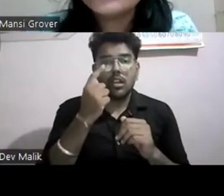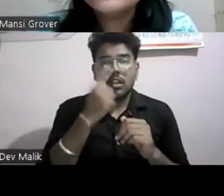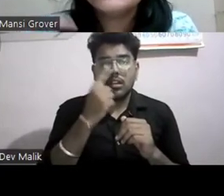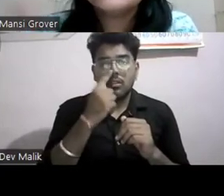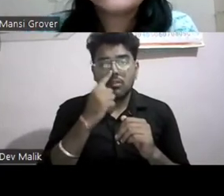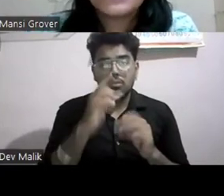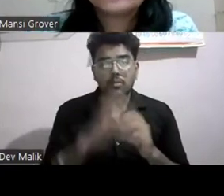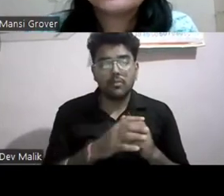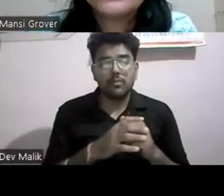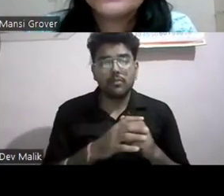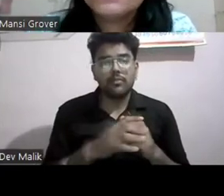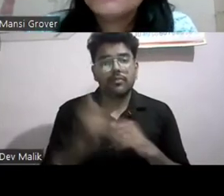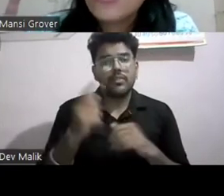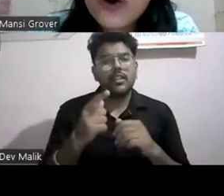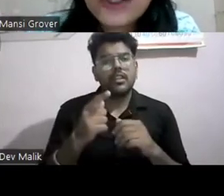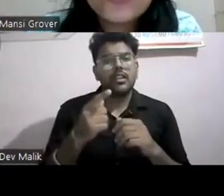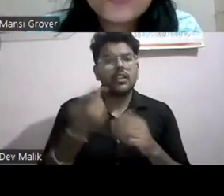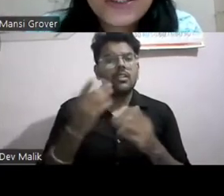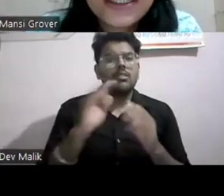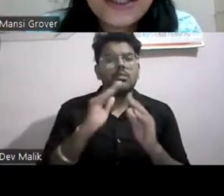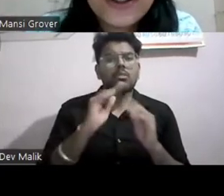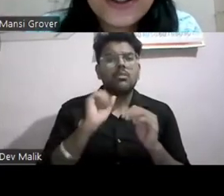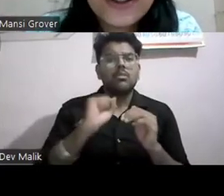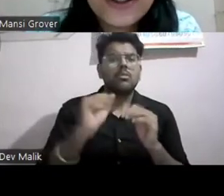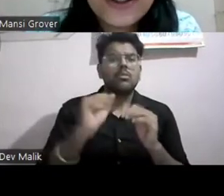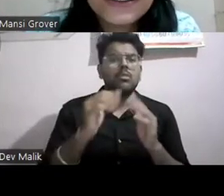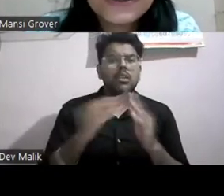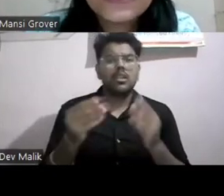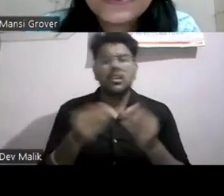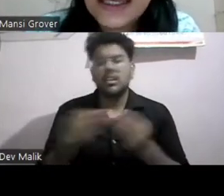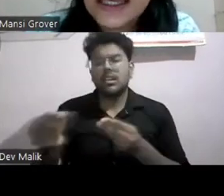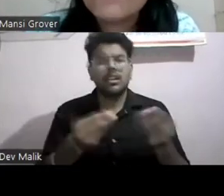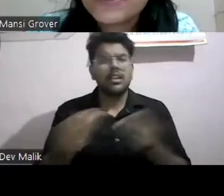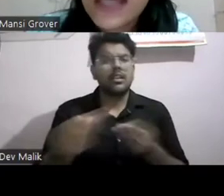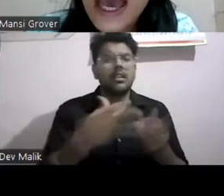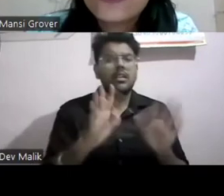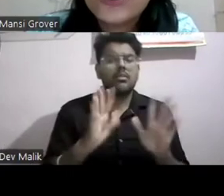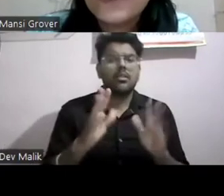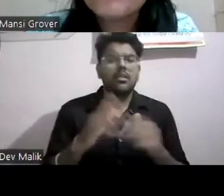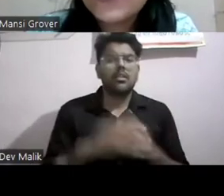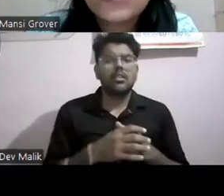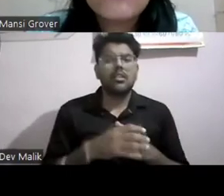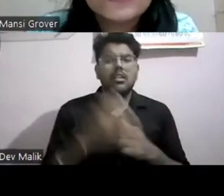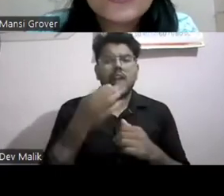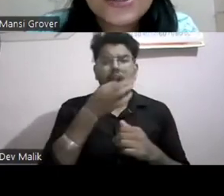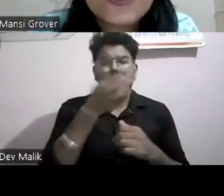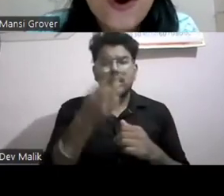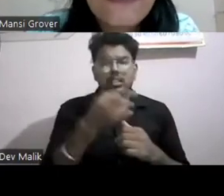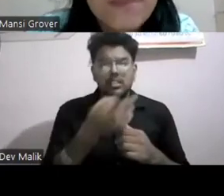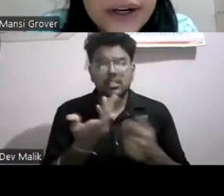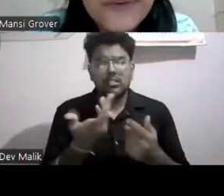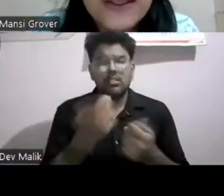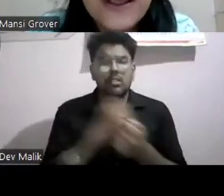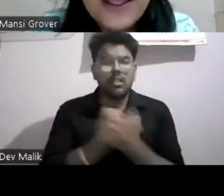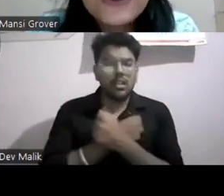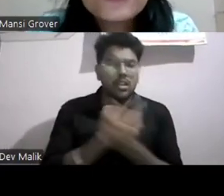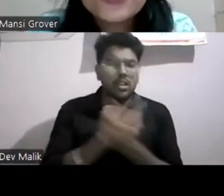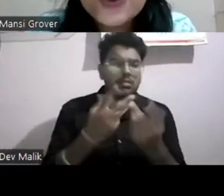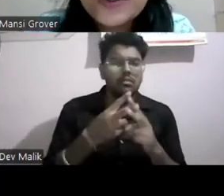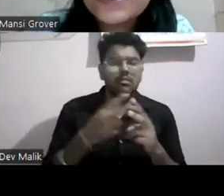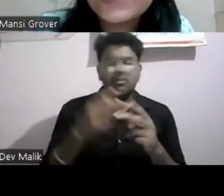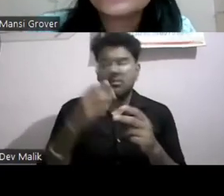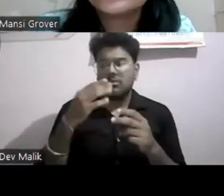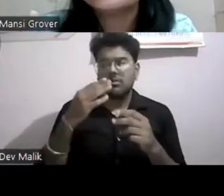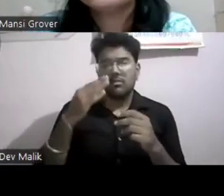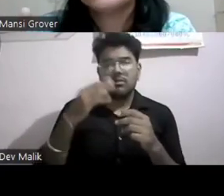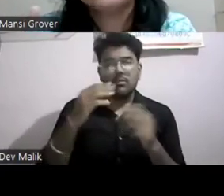is only later that you see a contrasting figure that enters the scene, which is actually the love interest of Barfi. So you